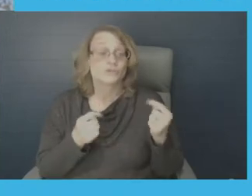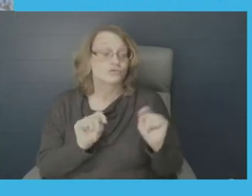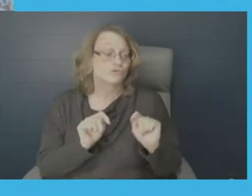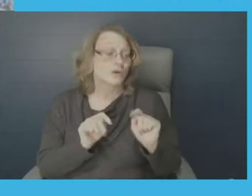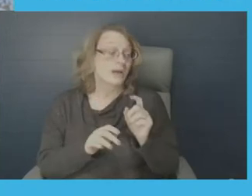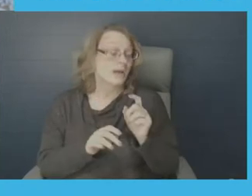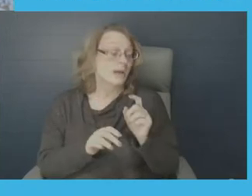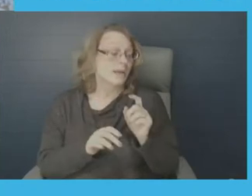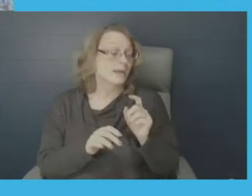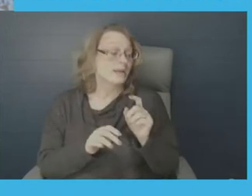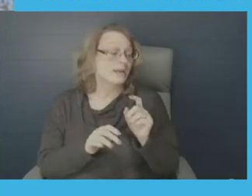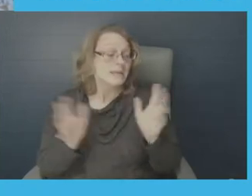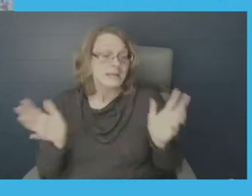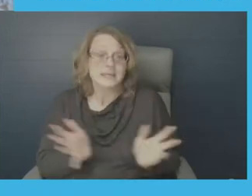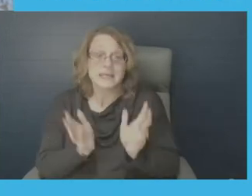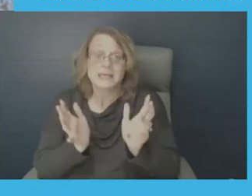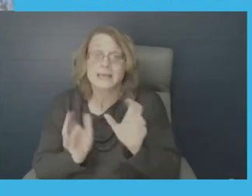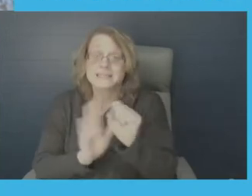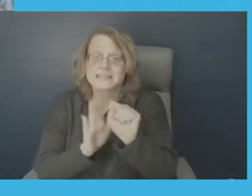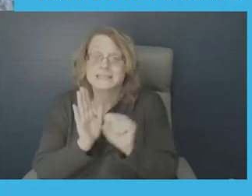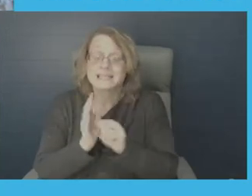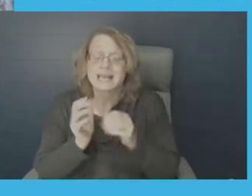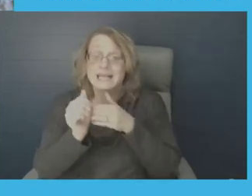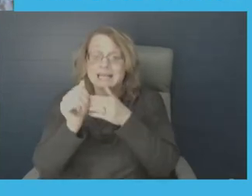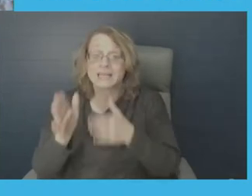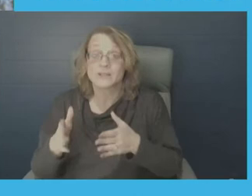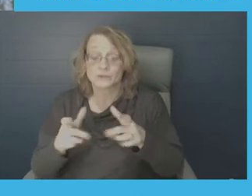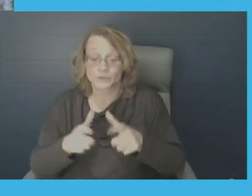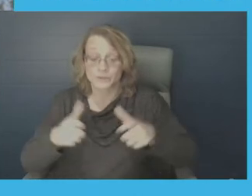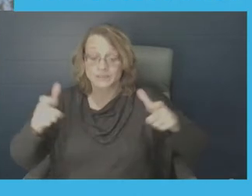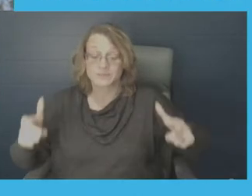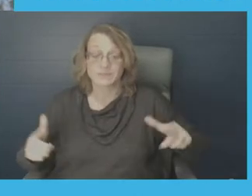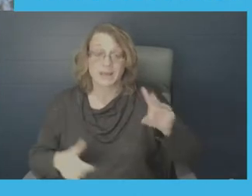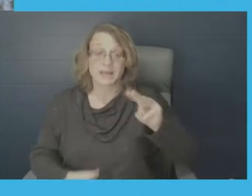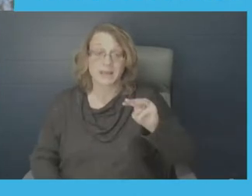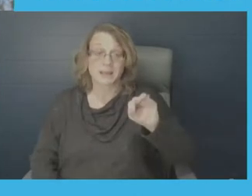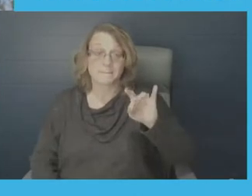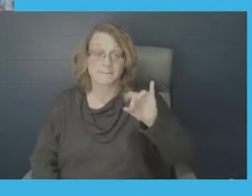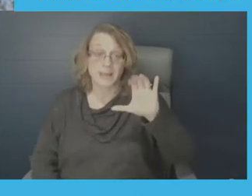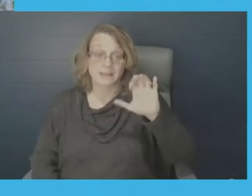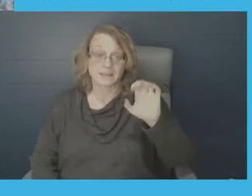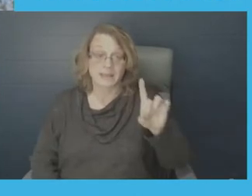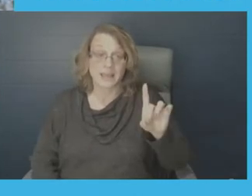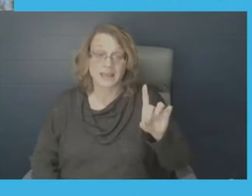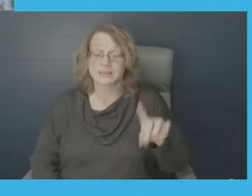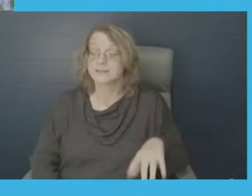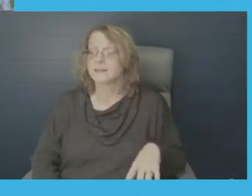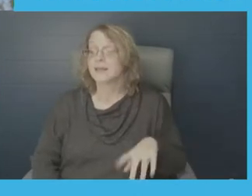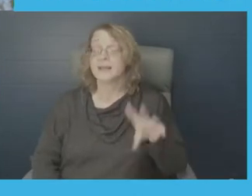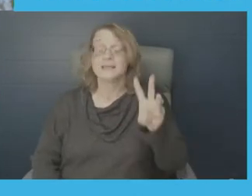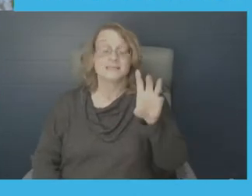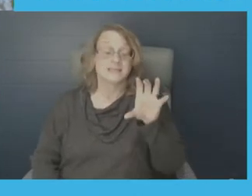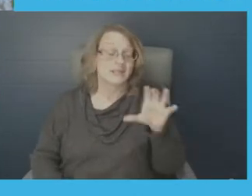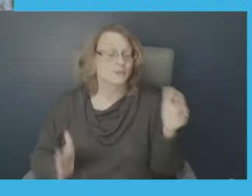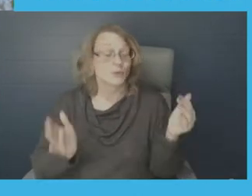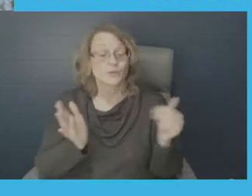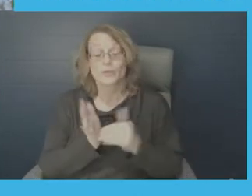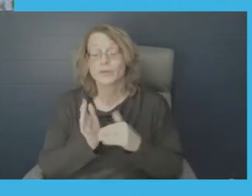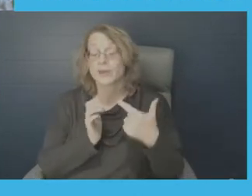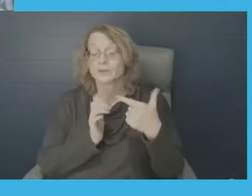resources to try and get our state leaders to finally expand Medicaid and